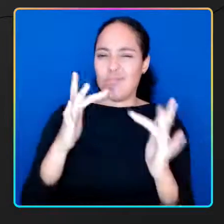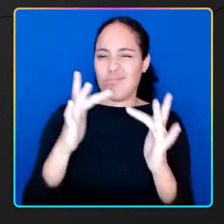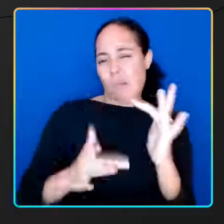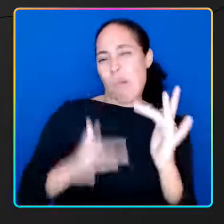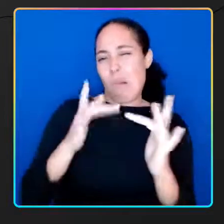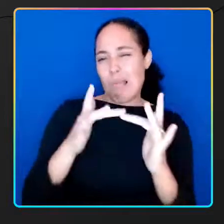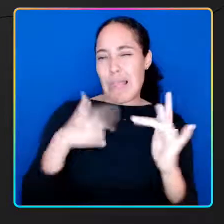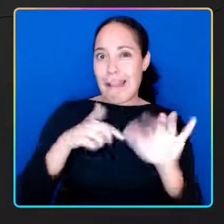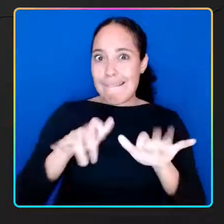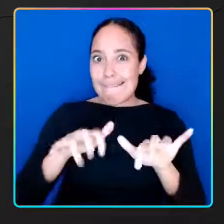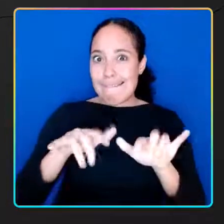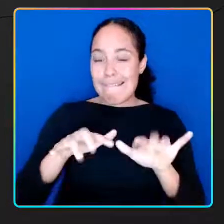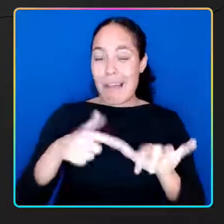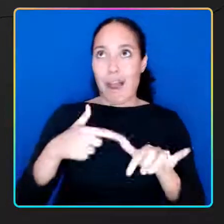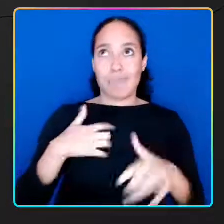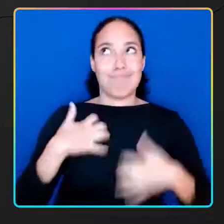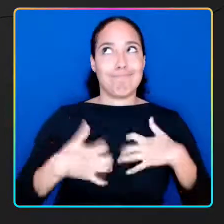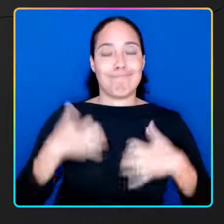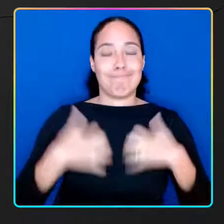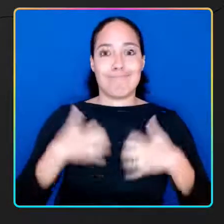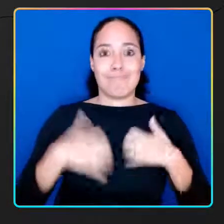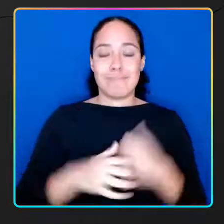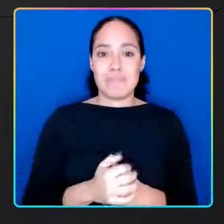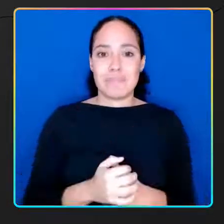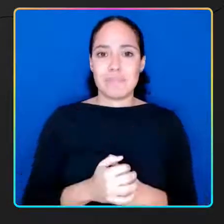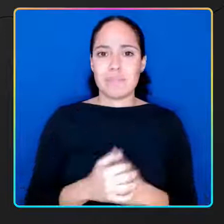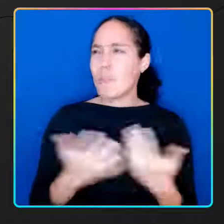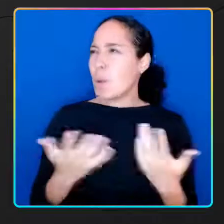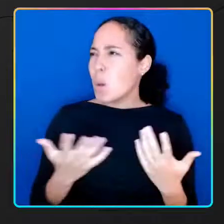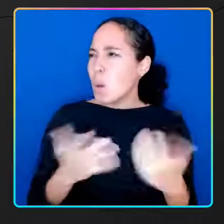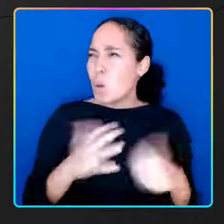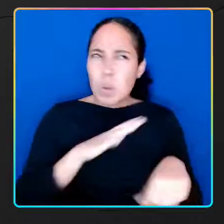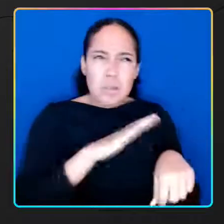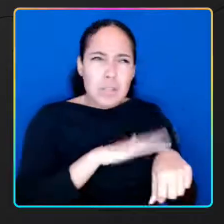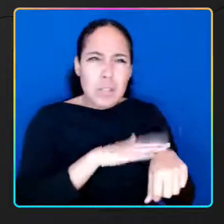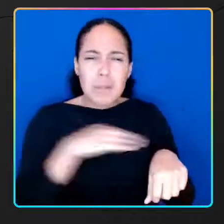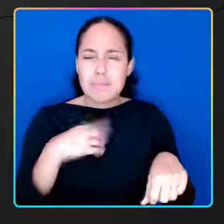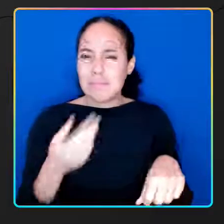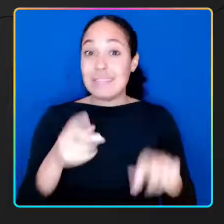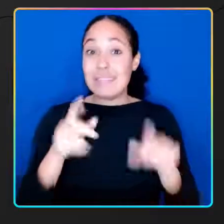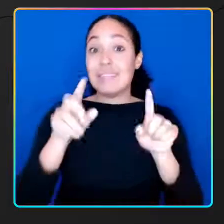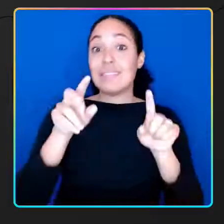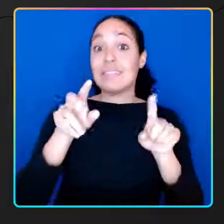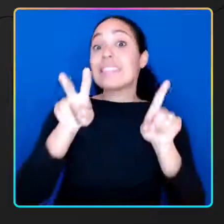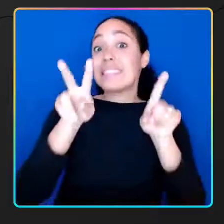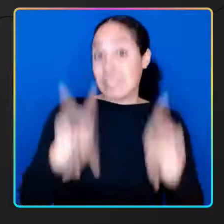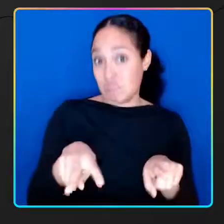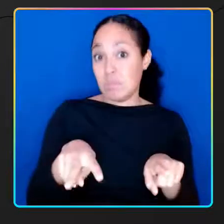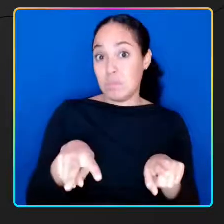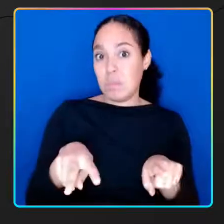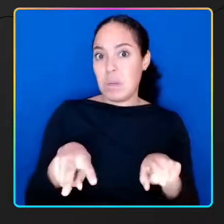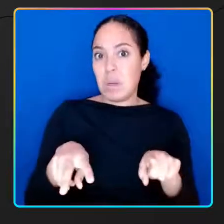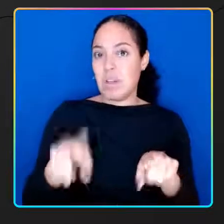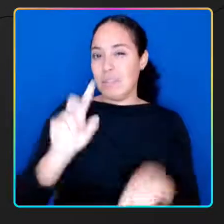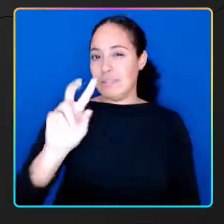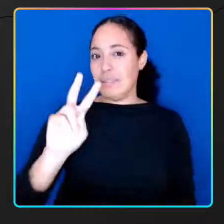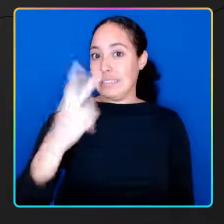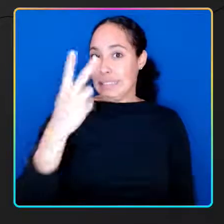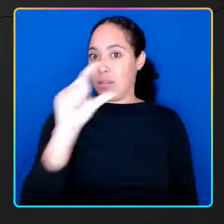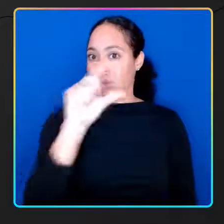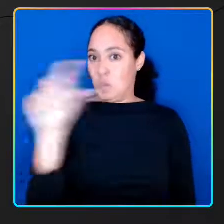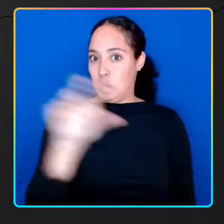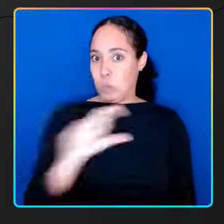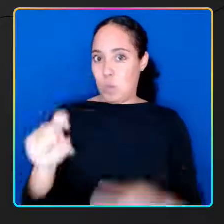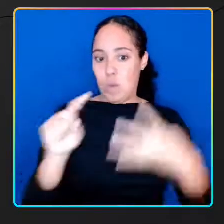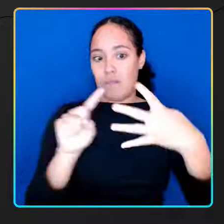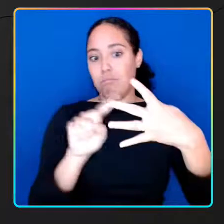when is that? It's in December, like second week of December. And this year it's only $175.